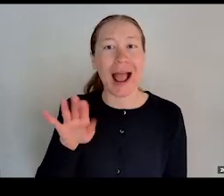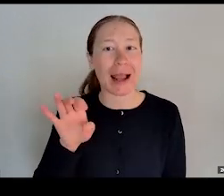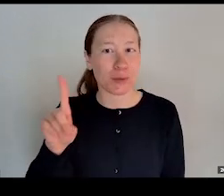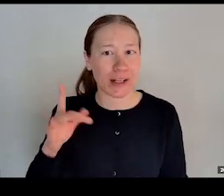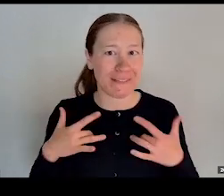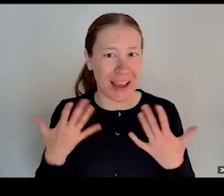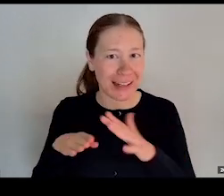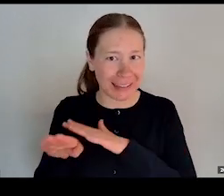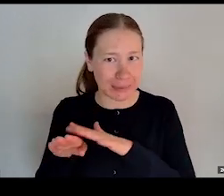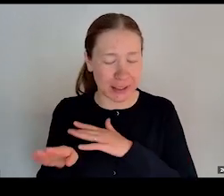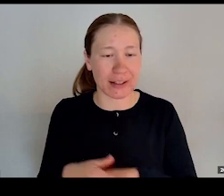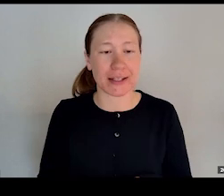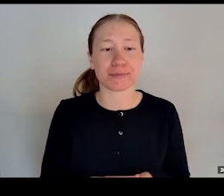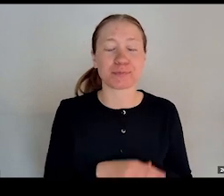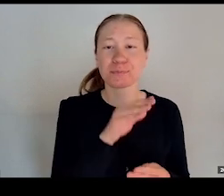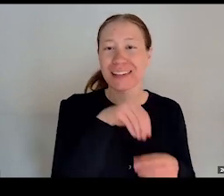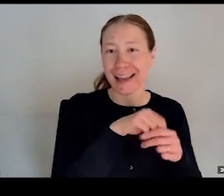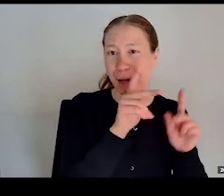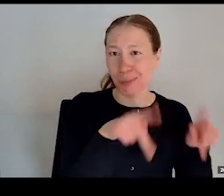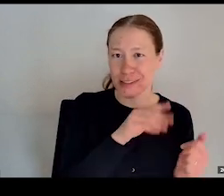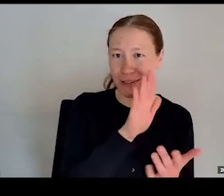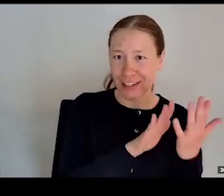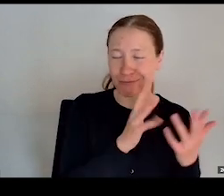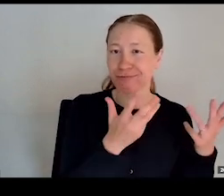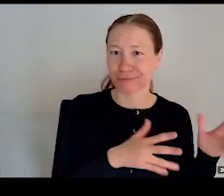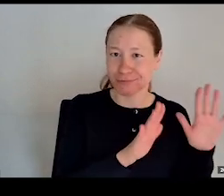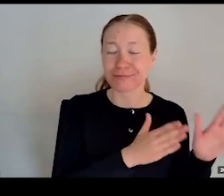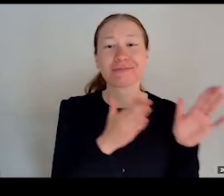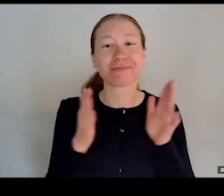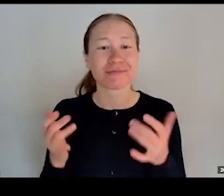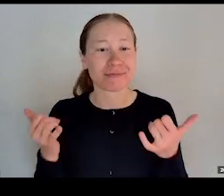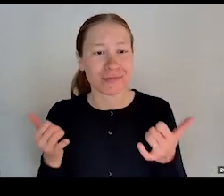accessibility. So similar to the last area covered in this